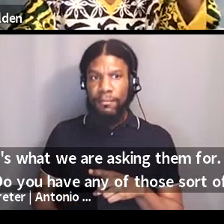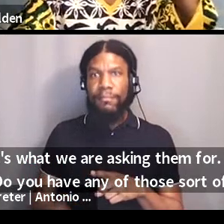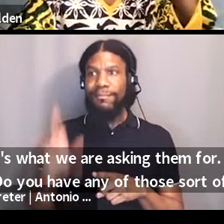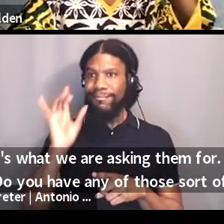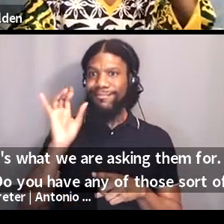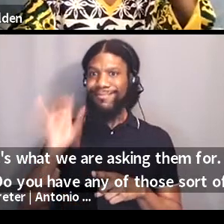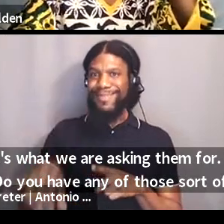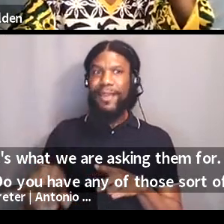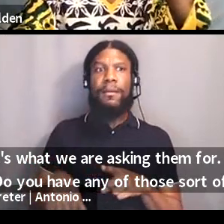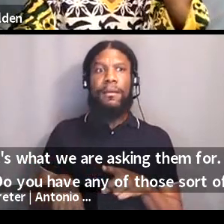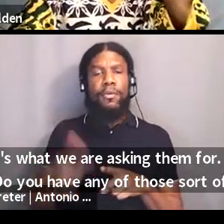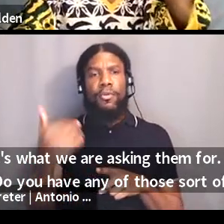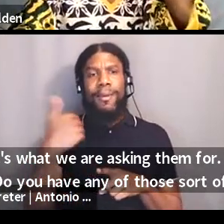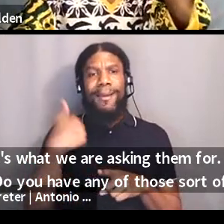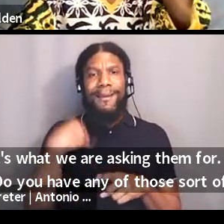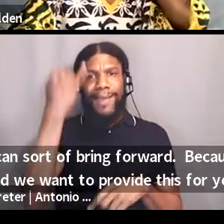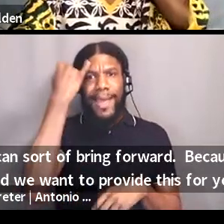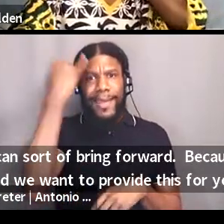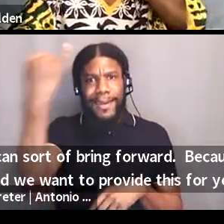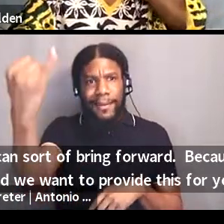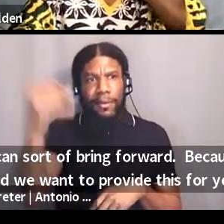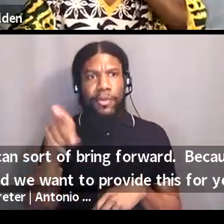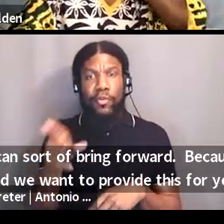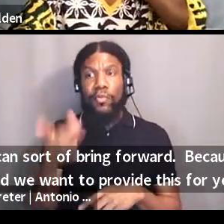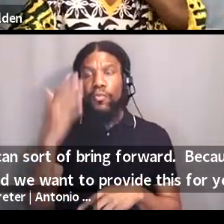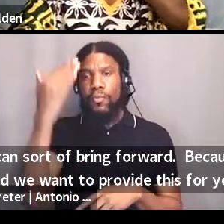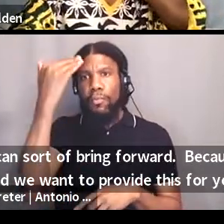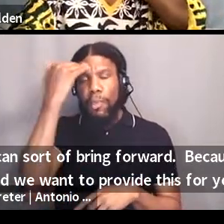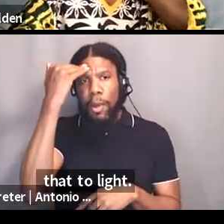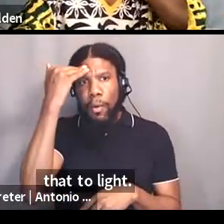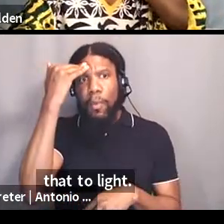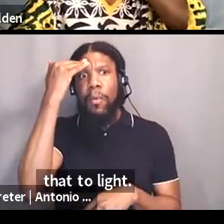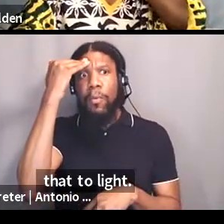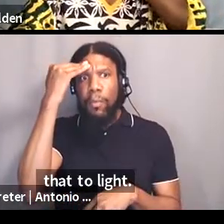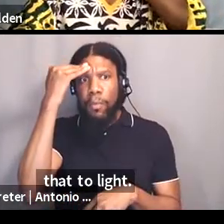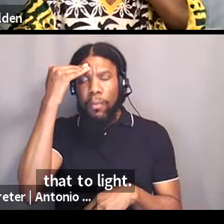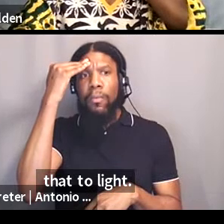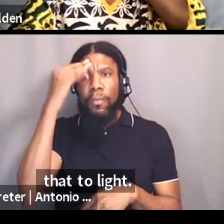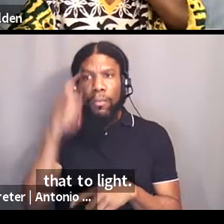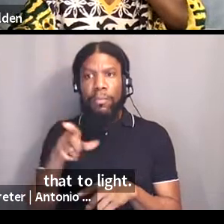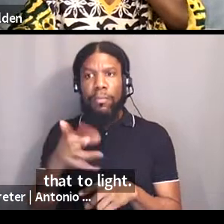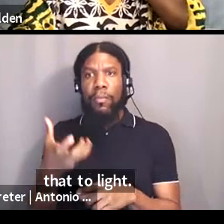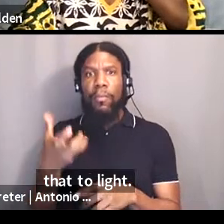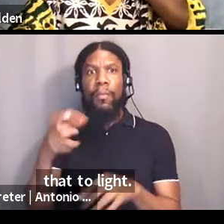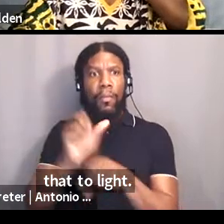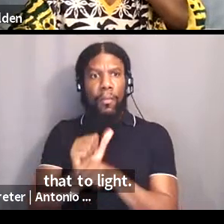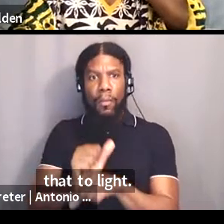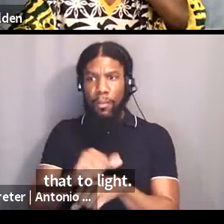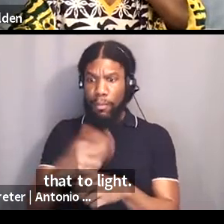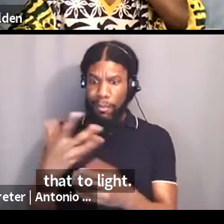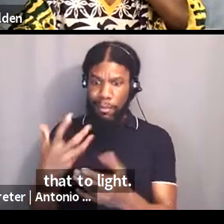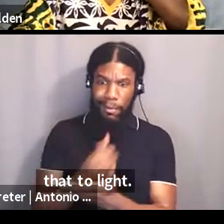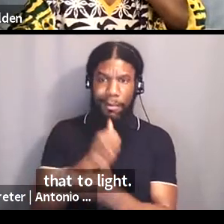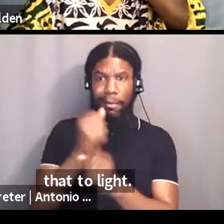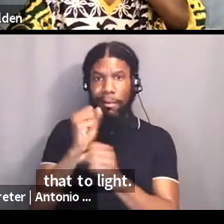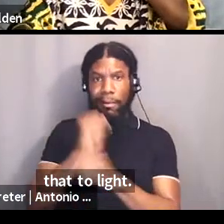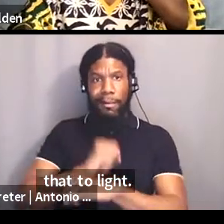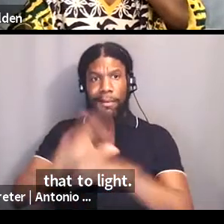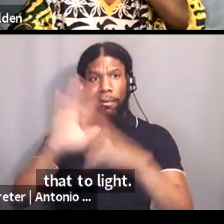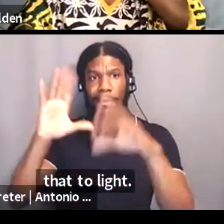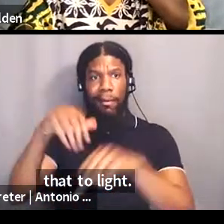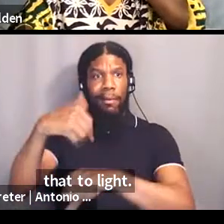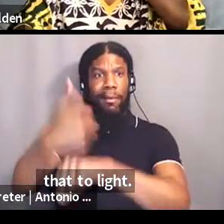you know, you have an idea that you know that you want to work within. And we also were very committed